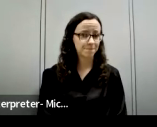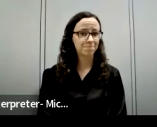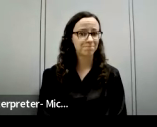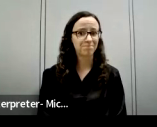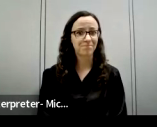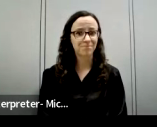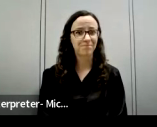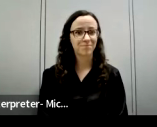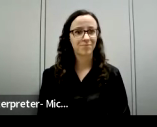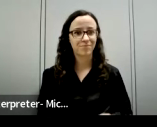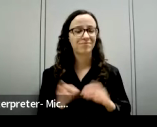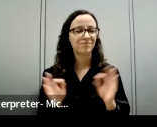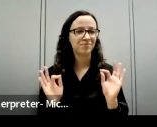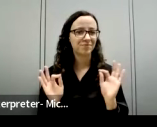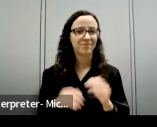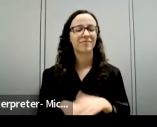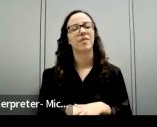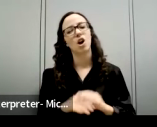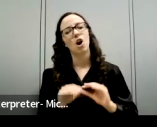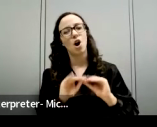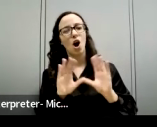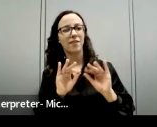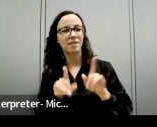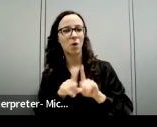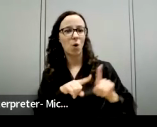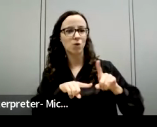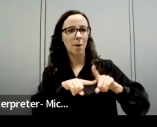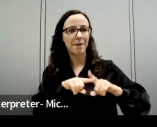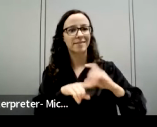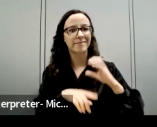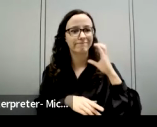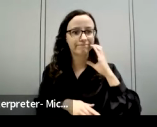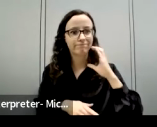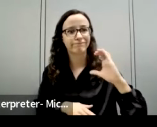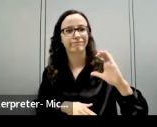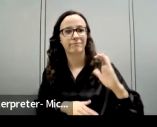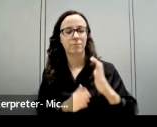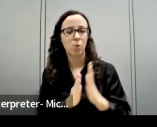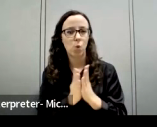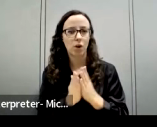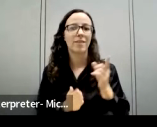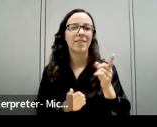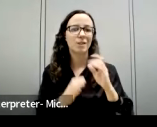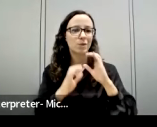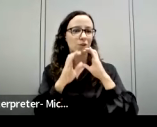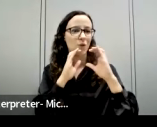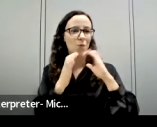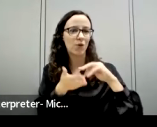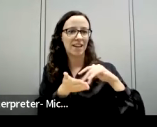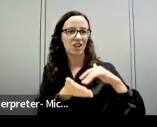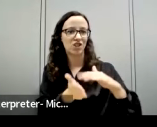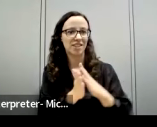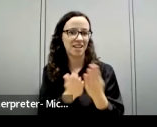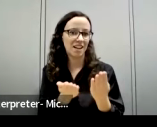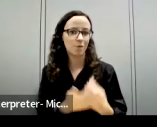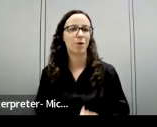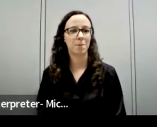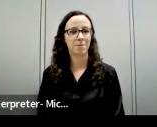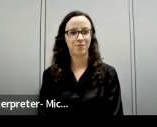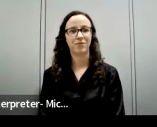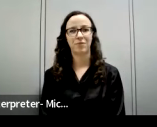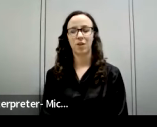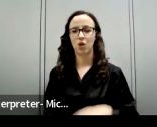Yeah, so it's a lot. Obviously, it's going to also depend how big book is. This was a communication studies book. Right.